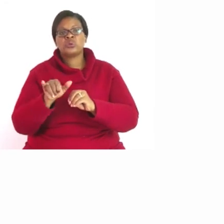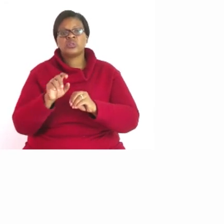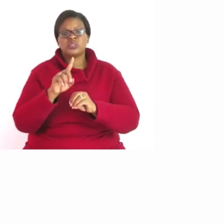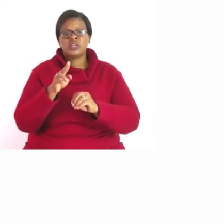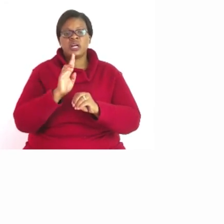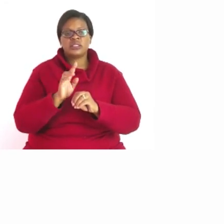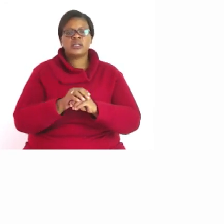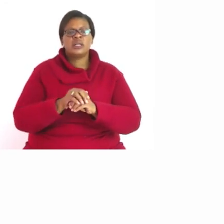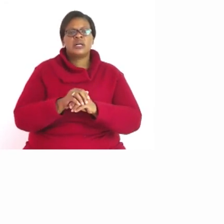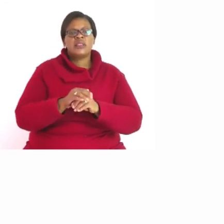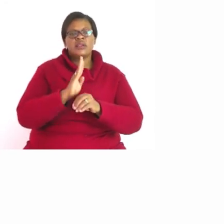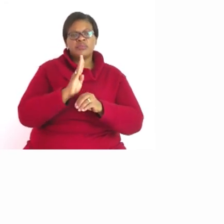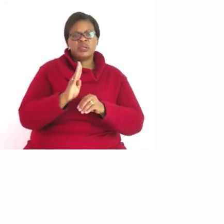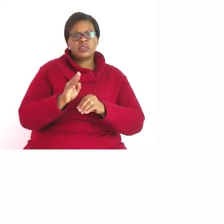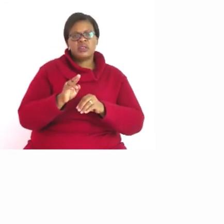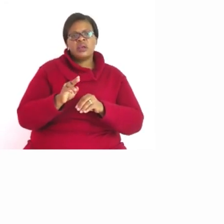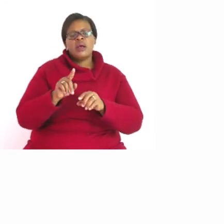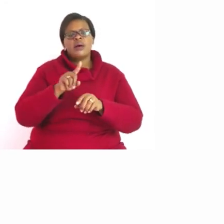B, you need to give a reason why do you